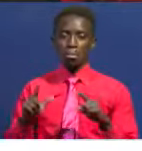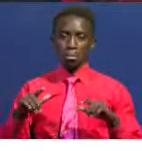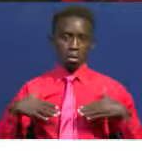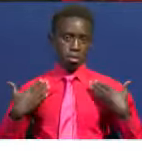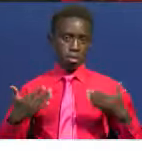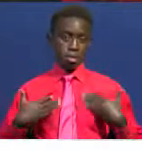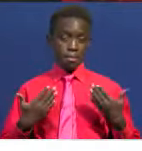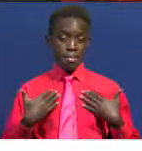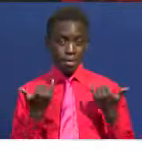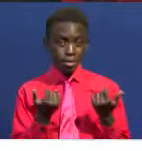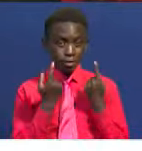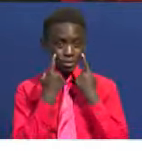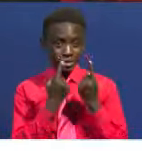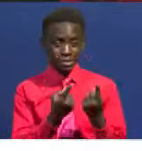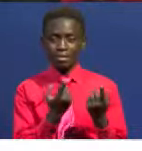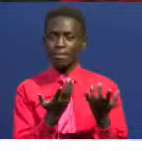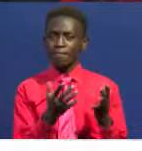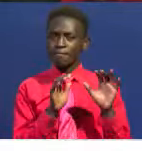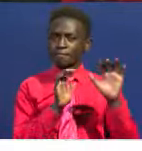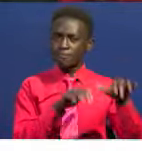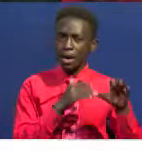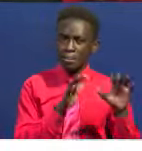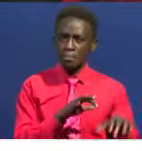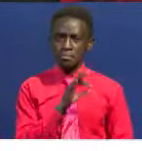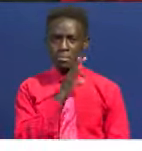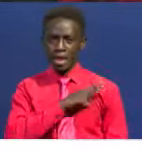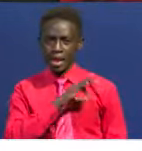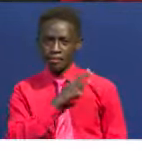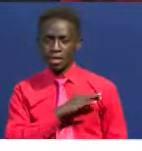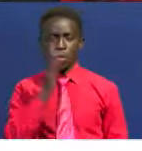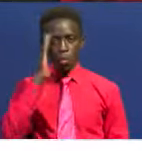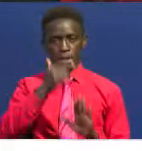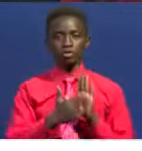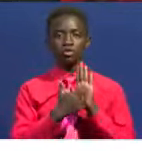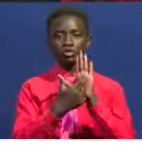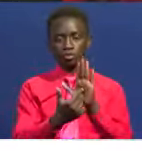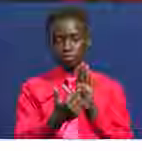you know, farming and the benefits that they are getting. And of course, we'll be able to showcase it. So back to you in the